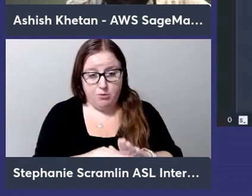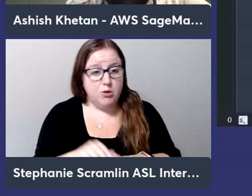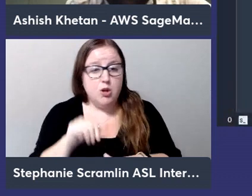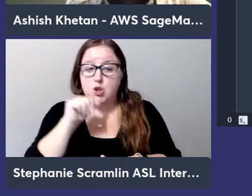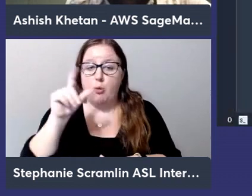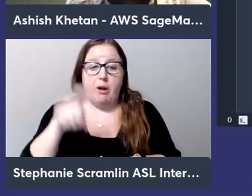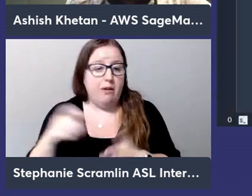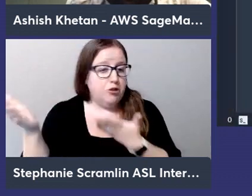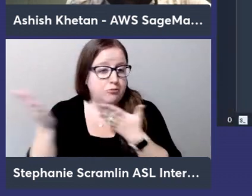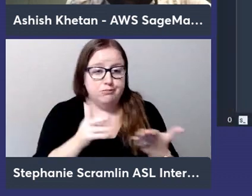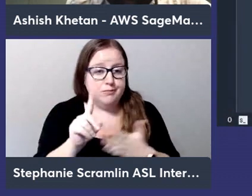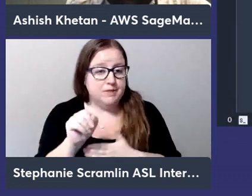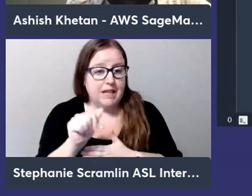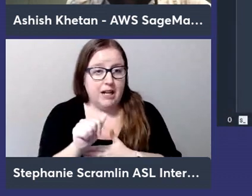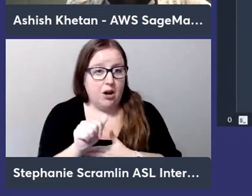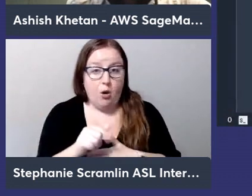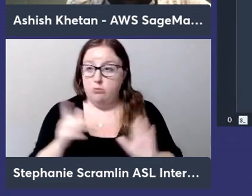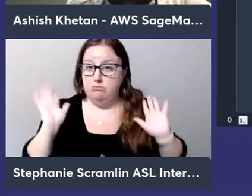data.